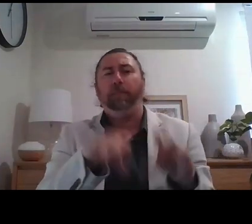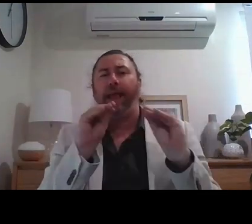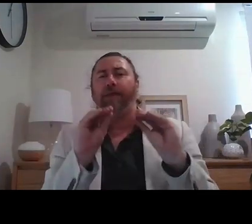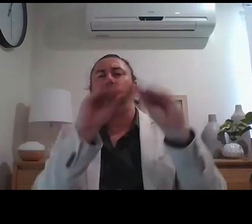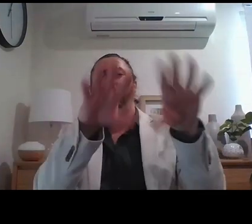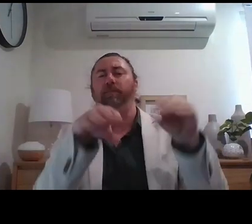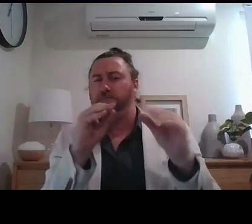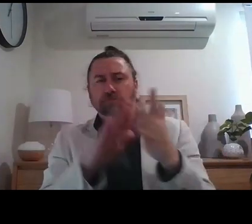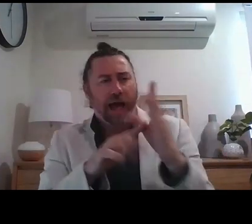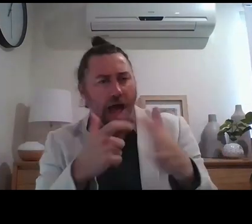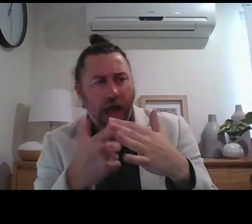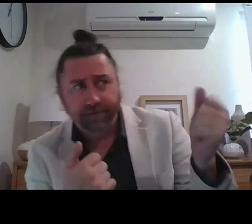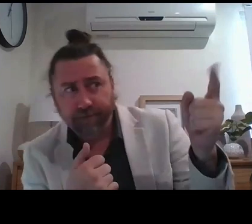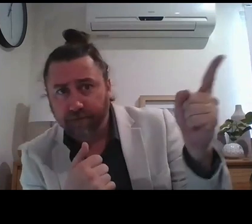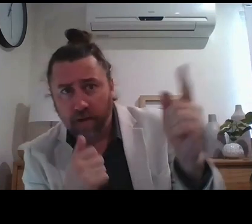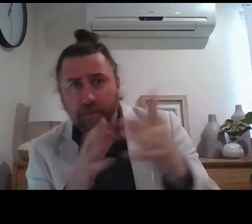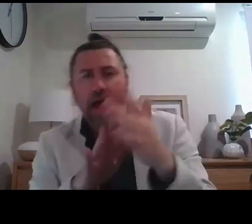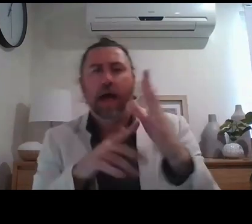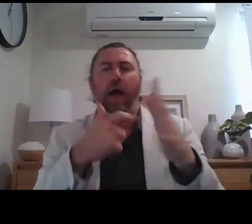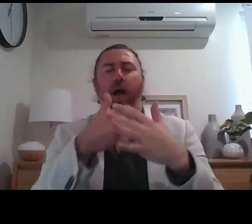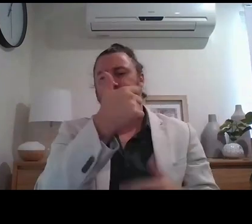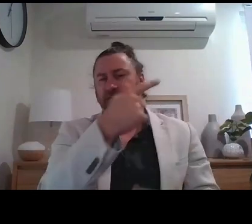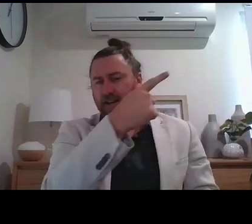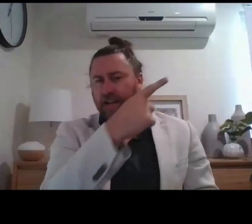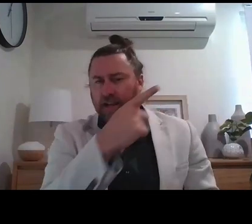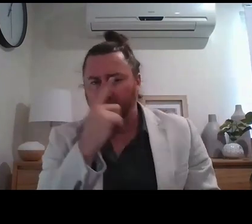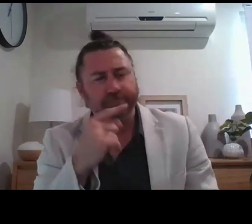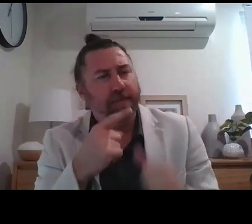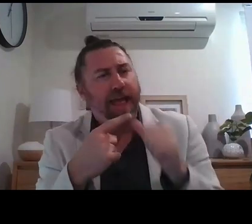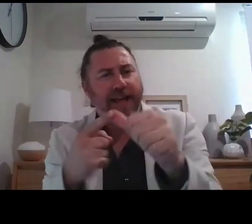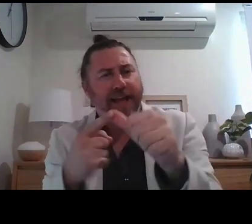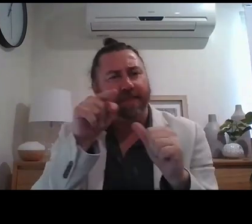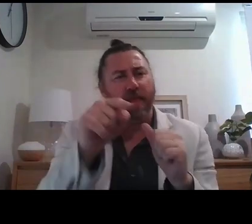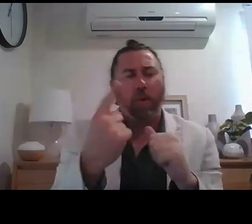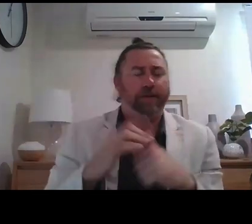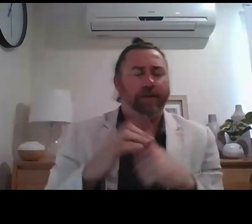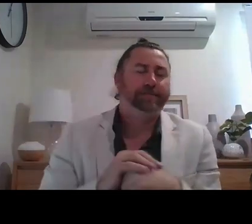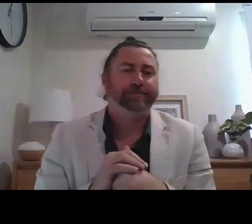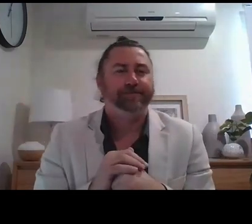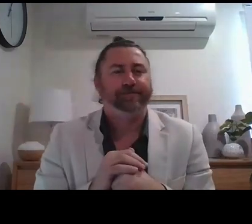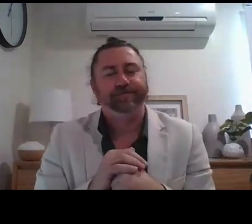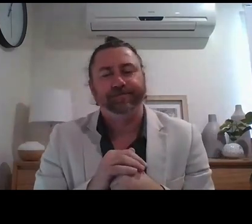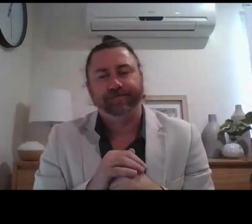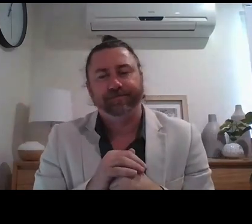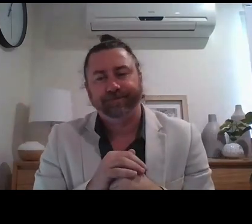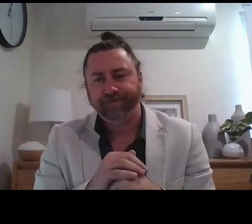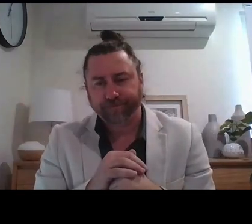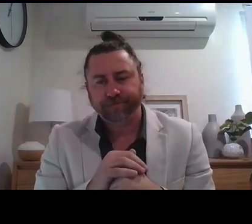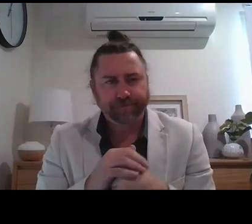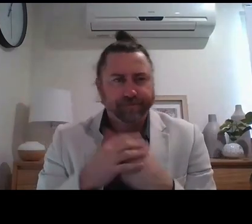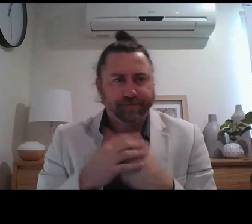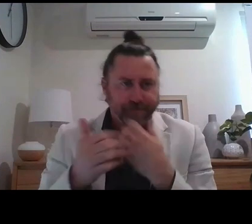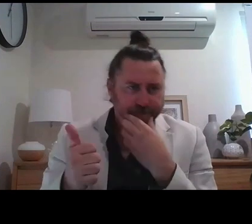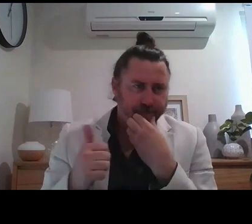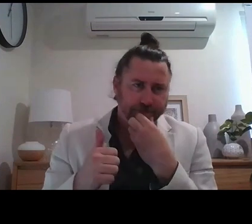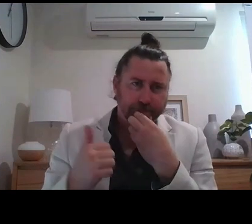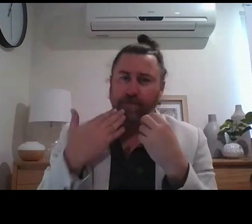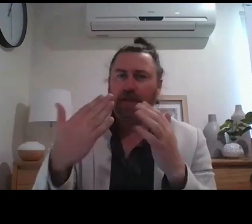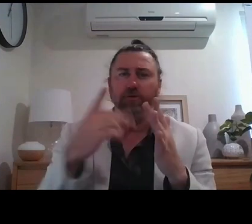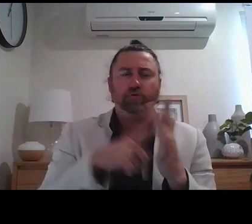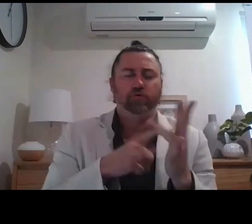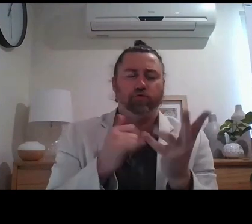indeed. Mark, would you like to take this one away? Yeah, sure. Thanks, Josh.